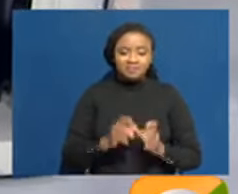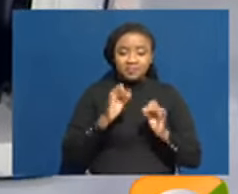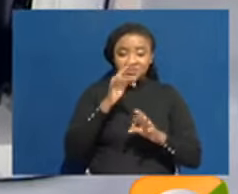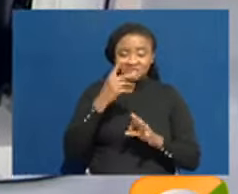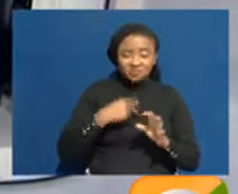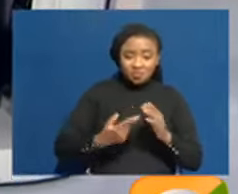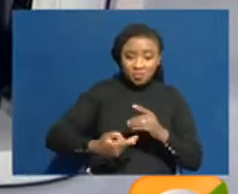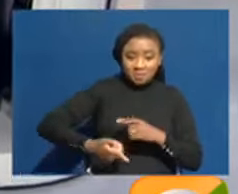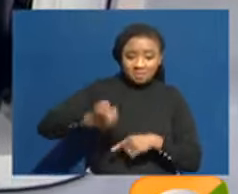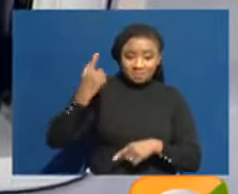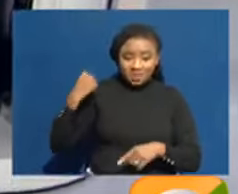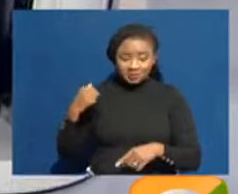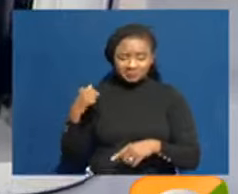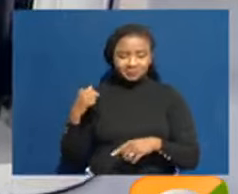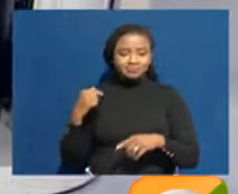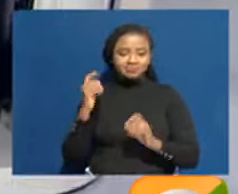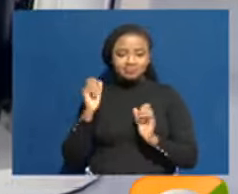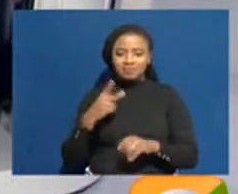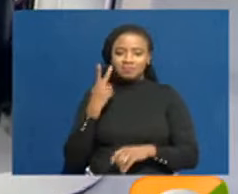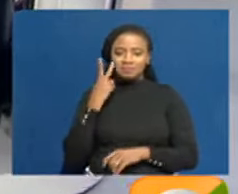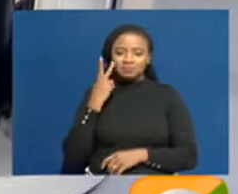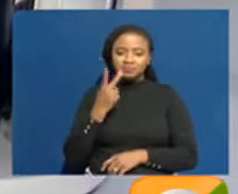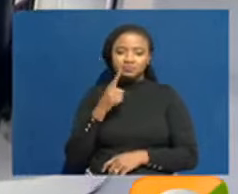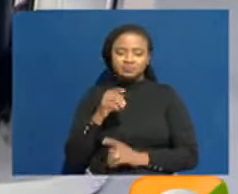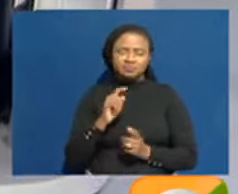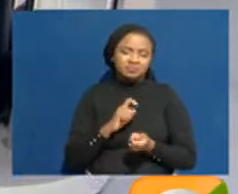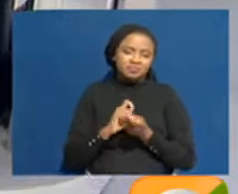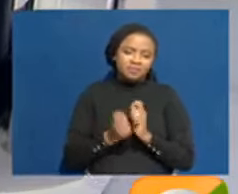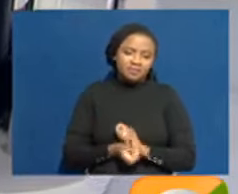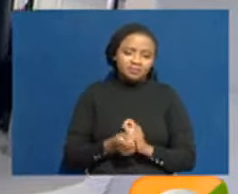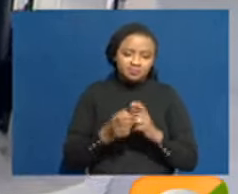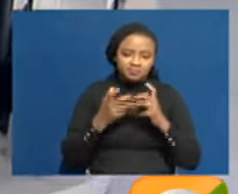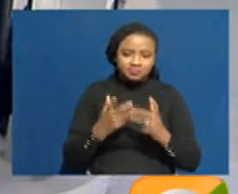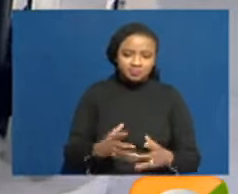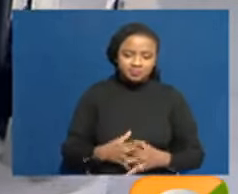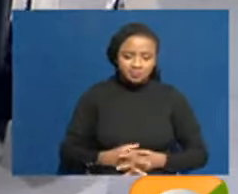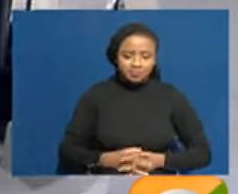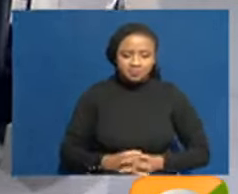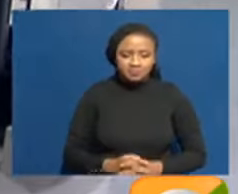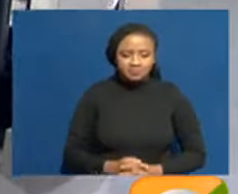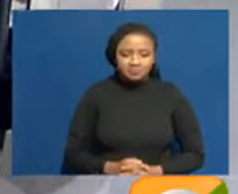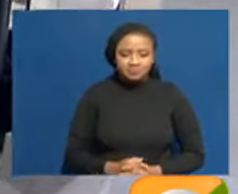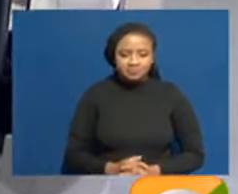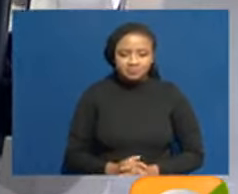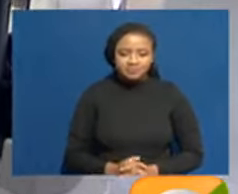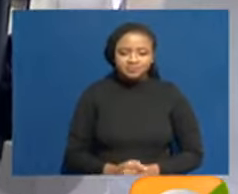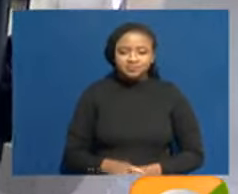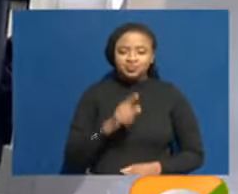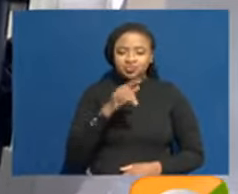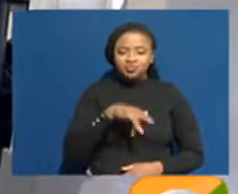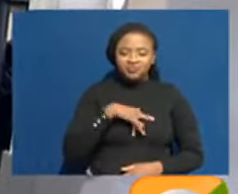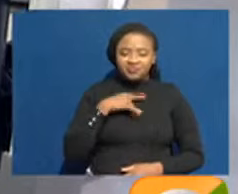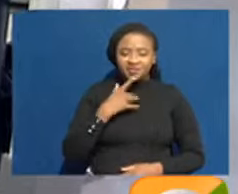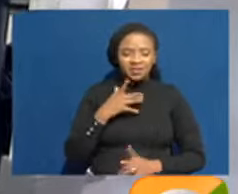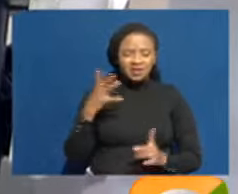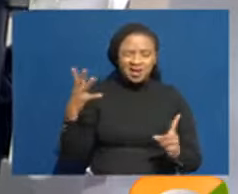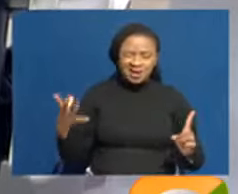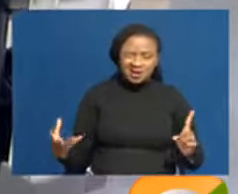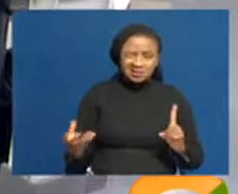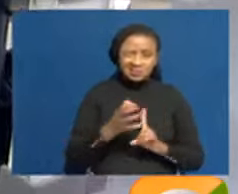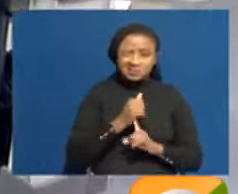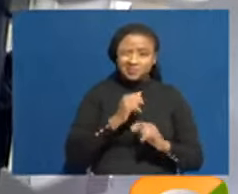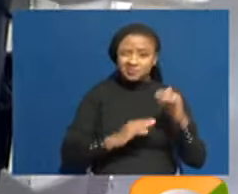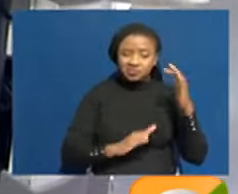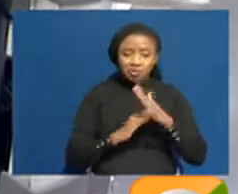certainly see a lot of changes. Yes. Okay, talking about hits and misses, if you were to say the biggest achievement in 13 years, yes, what would that